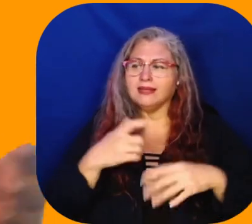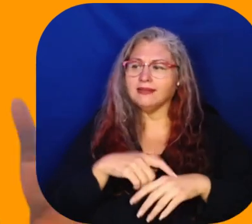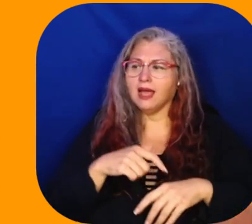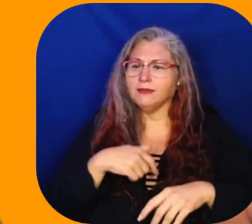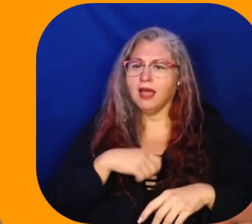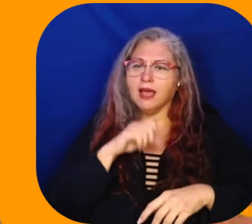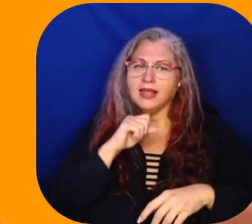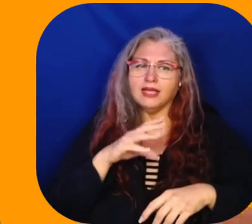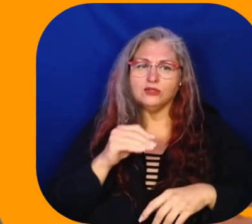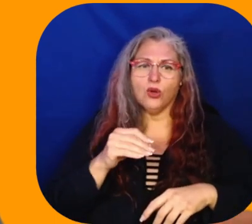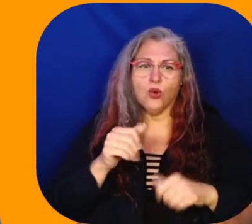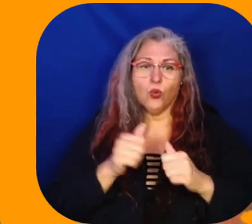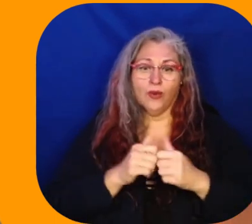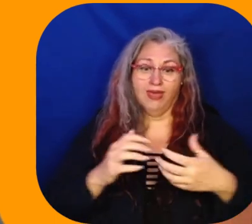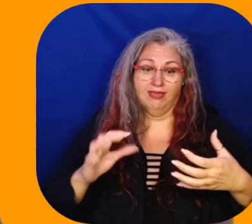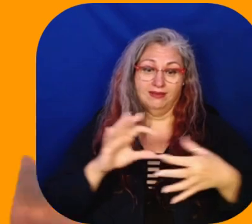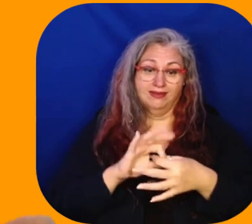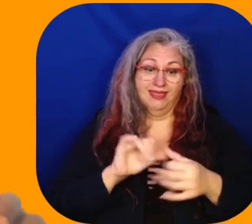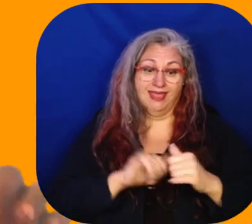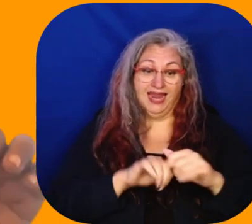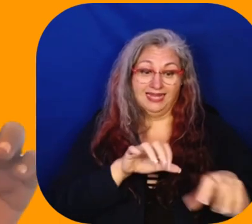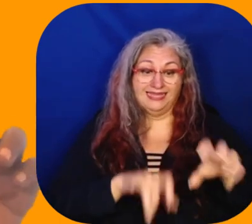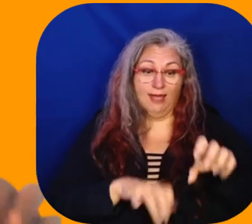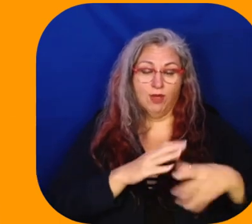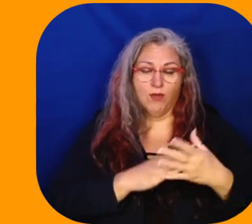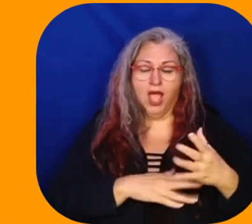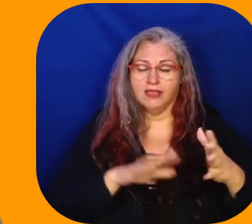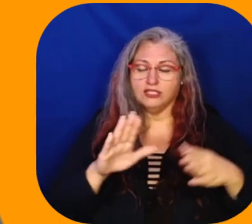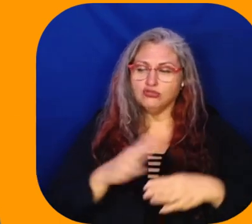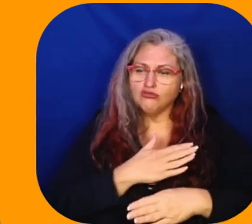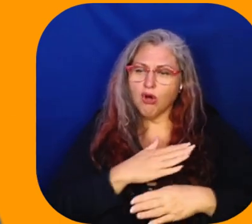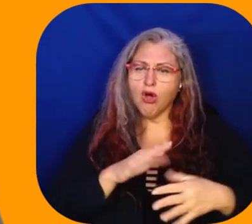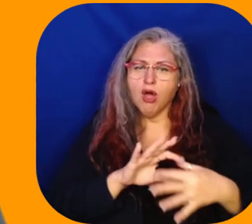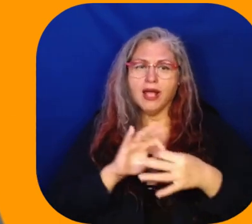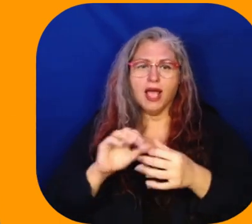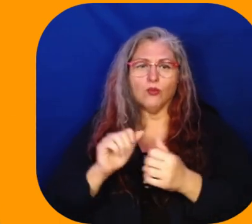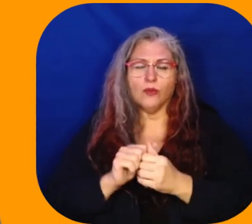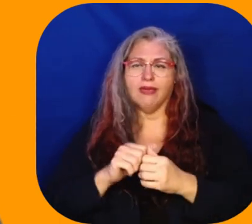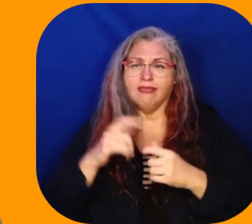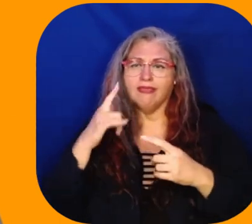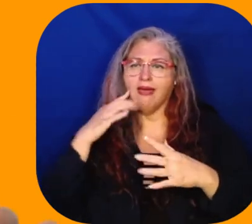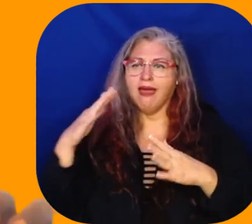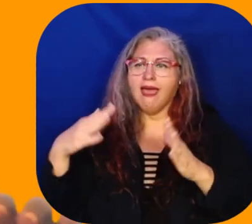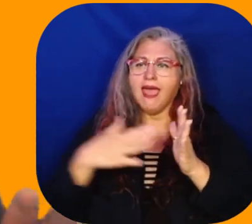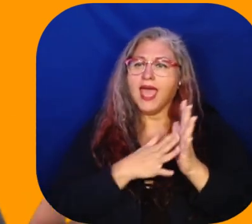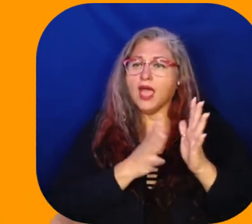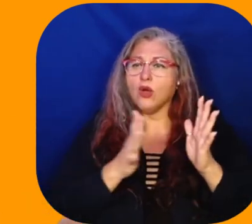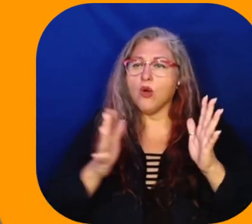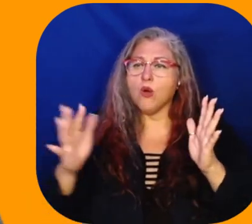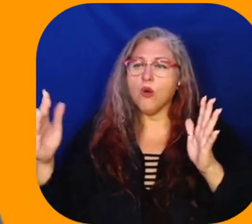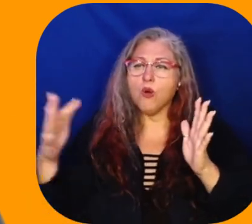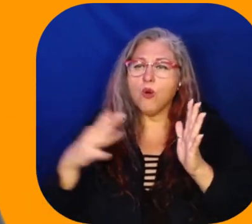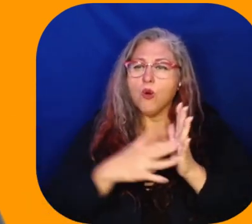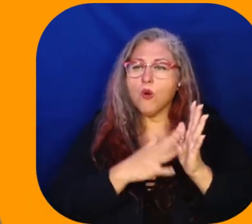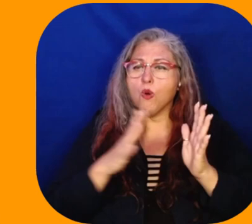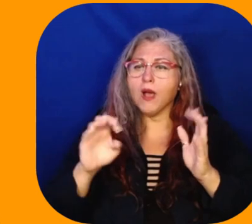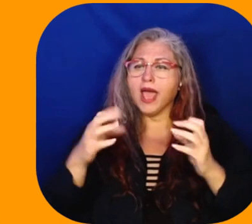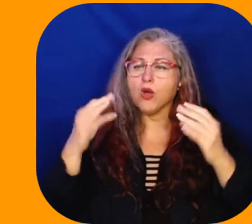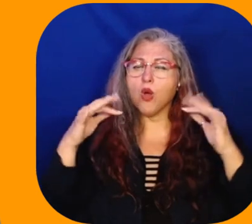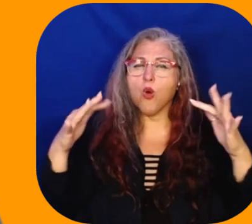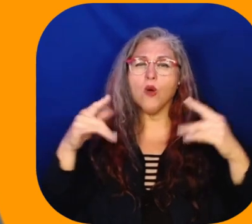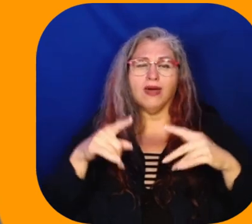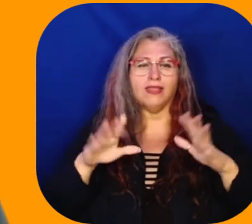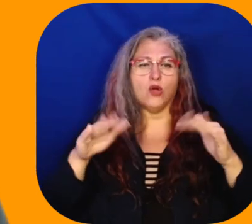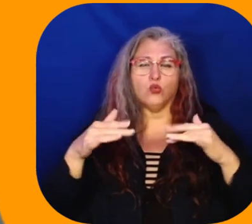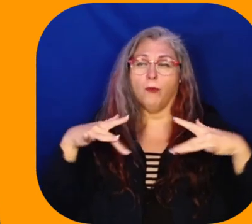with the typewriter, that particular part, the song, and the echo in the back of it. You know, there's nothing else in that room